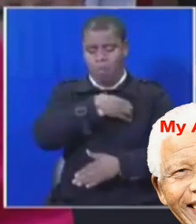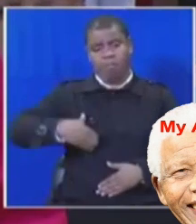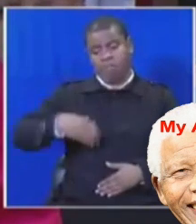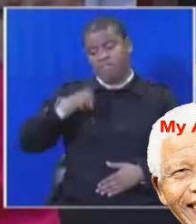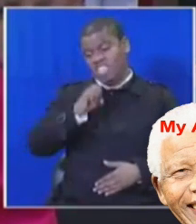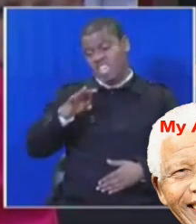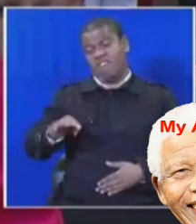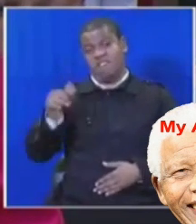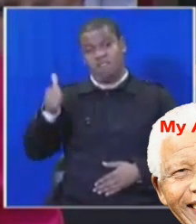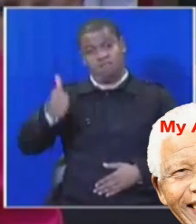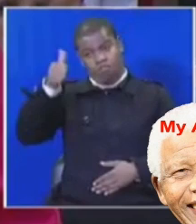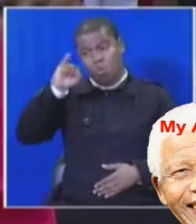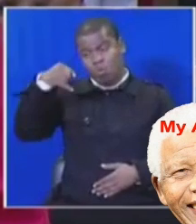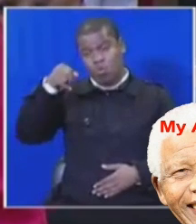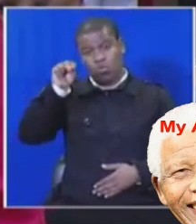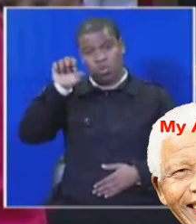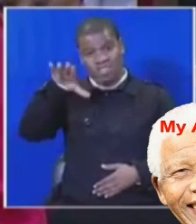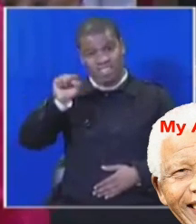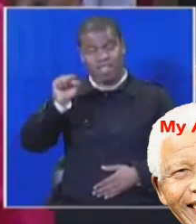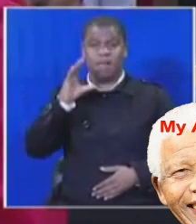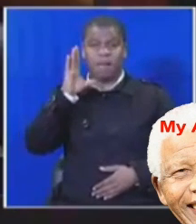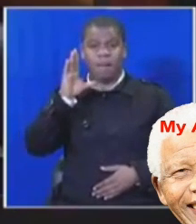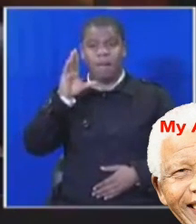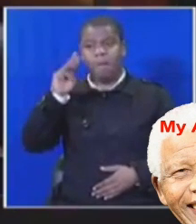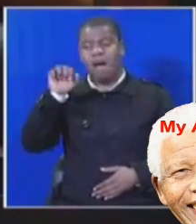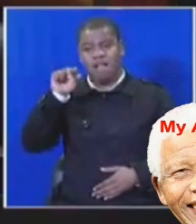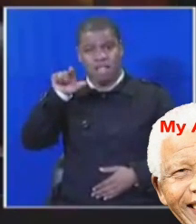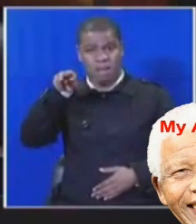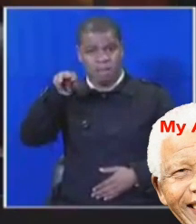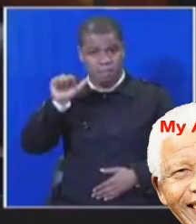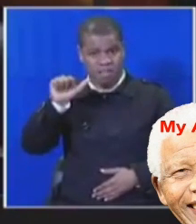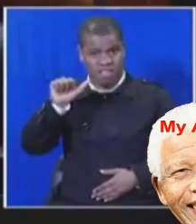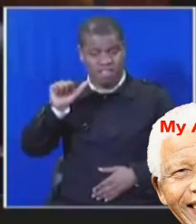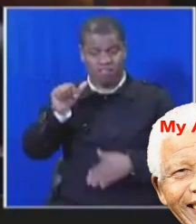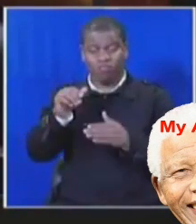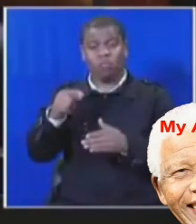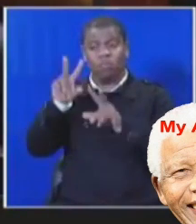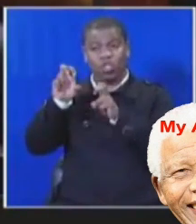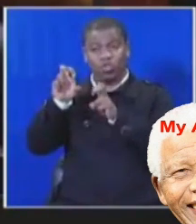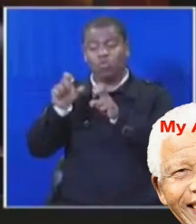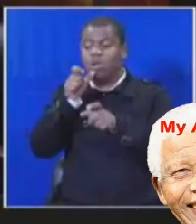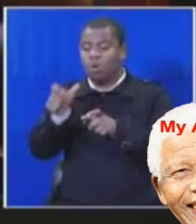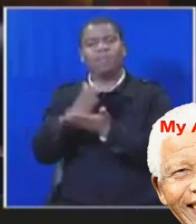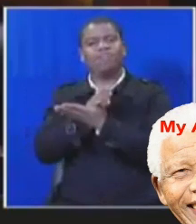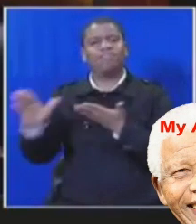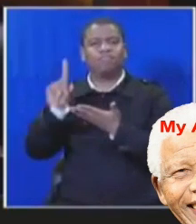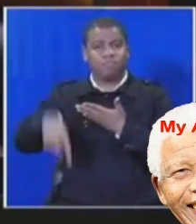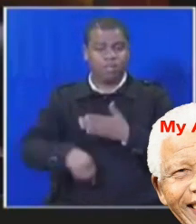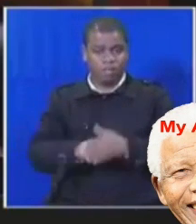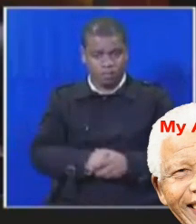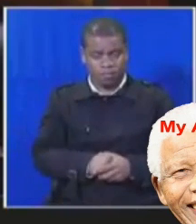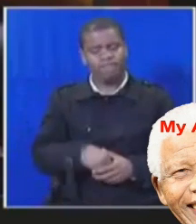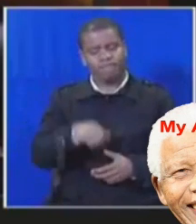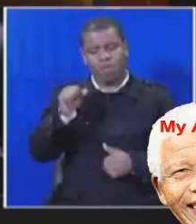so that we can move on? Order. Thank you very much, honorable member. Firstly, there was an issue with regard to his statement that